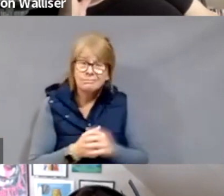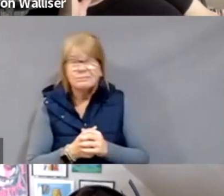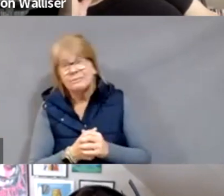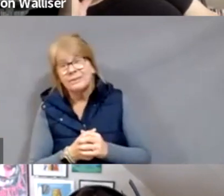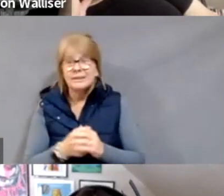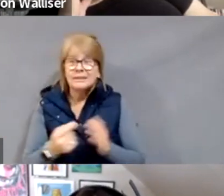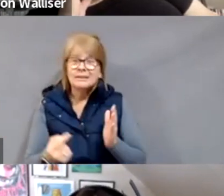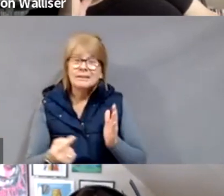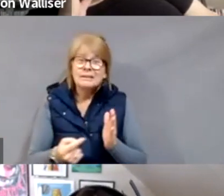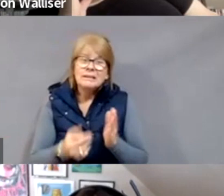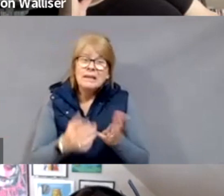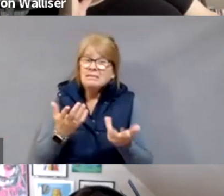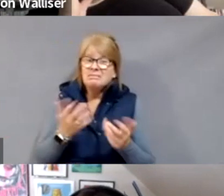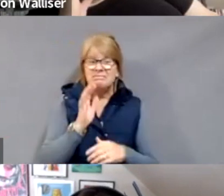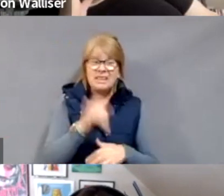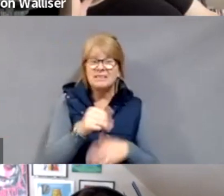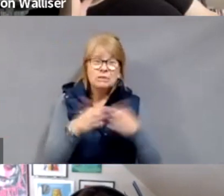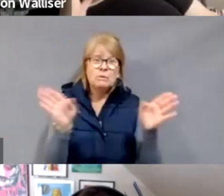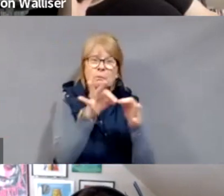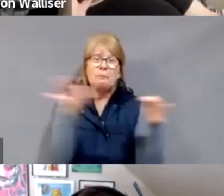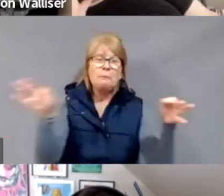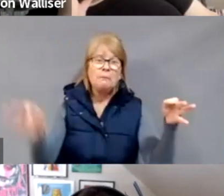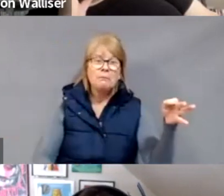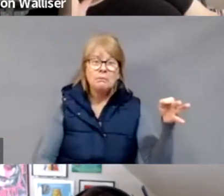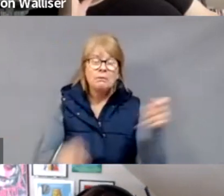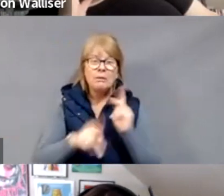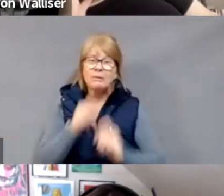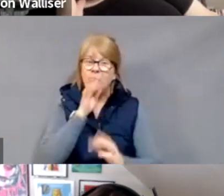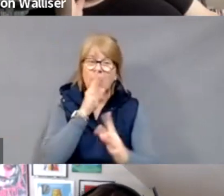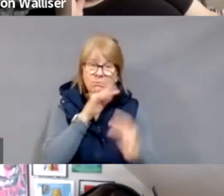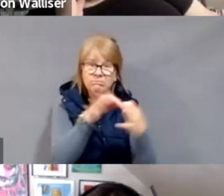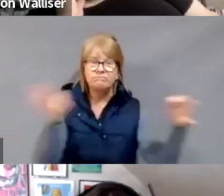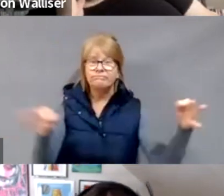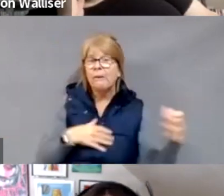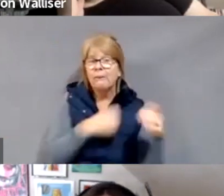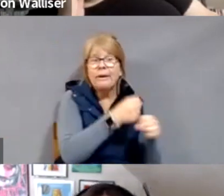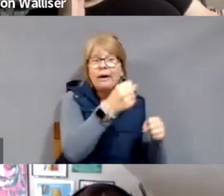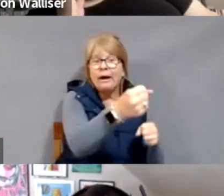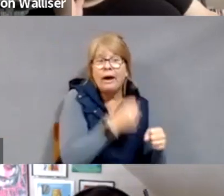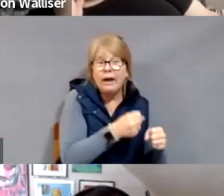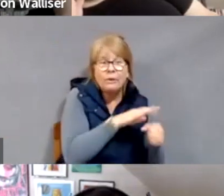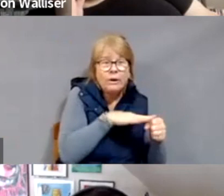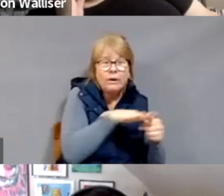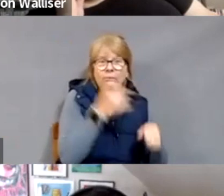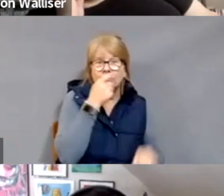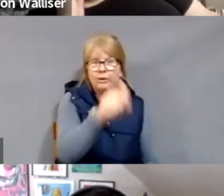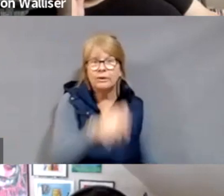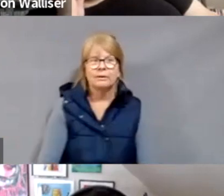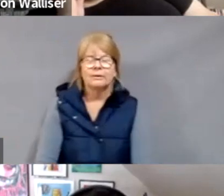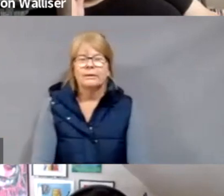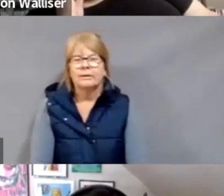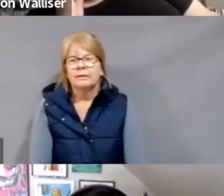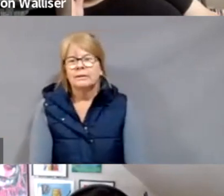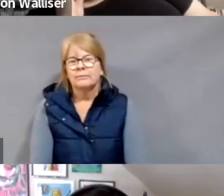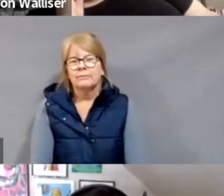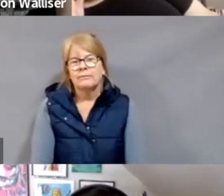that's just what people say. Yeah. But they are, you know, that they will be wanting to